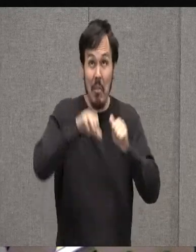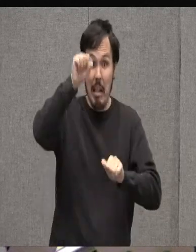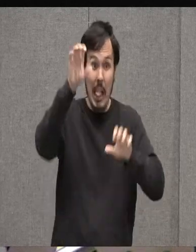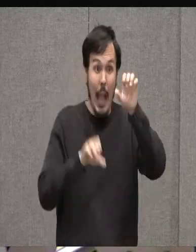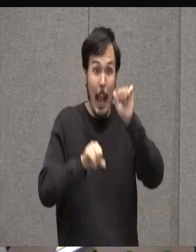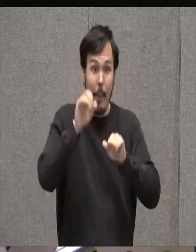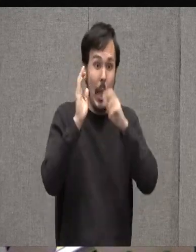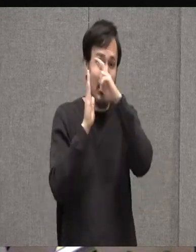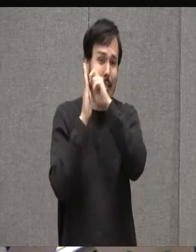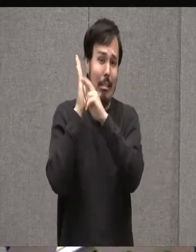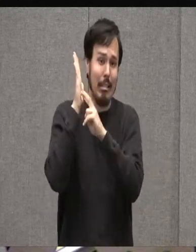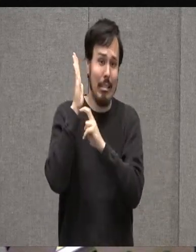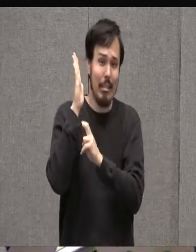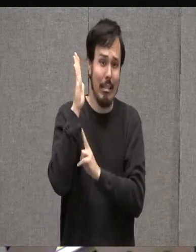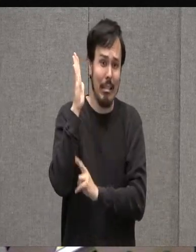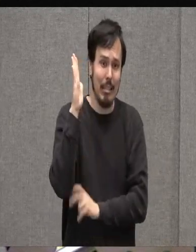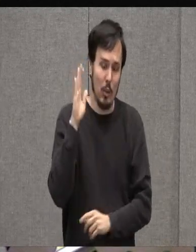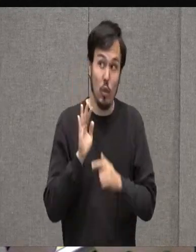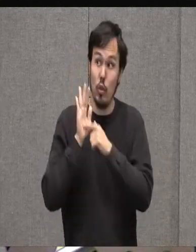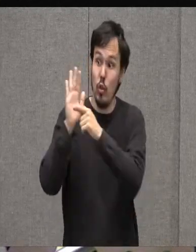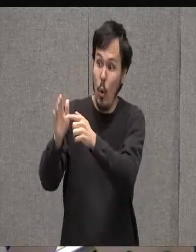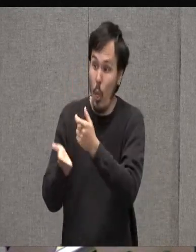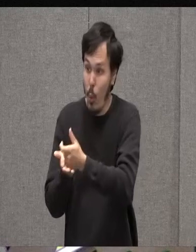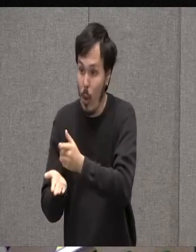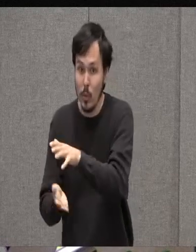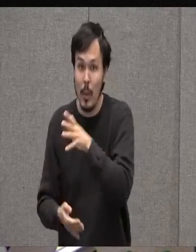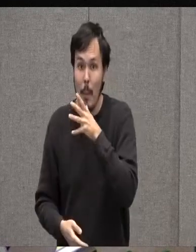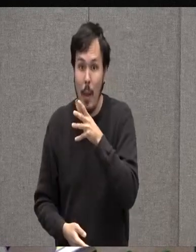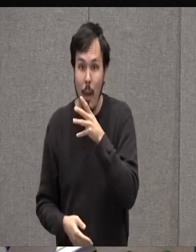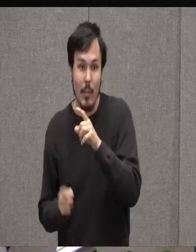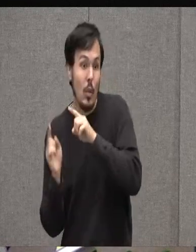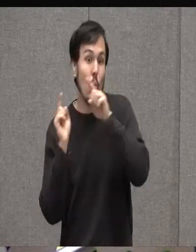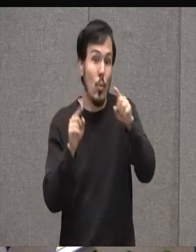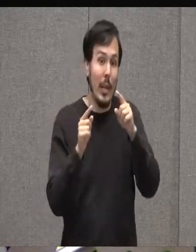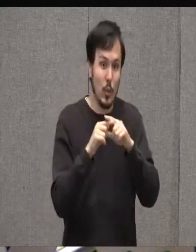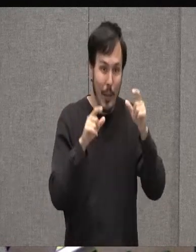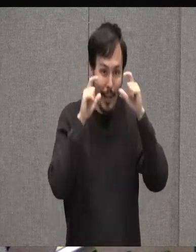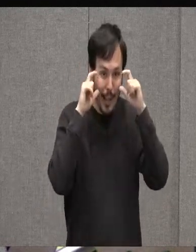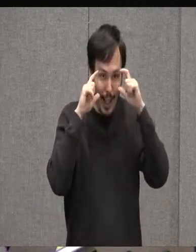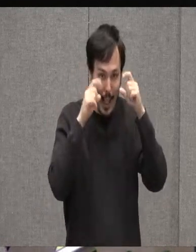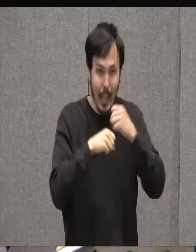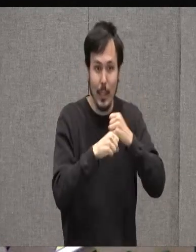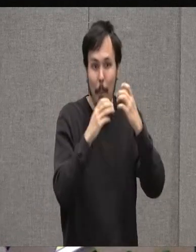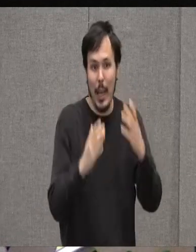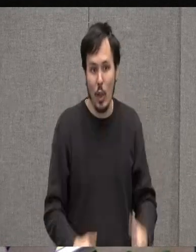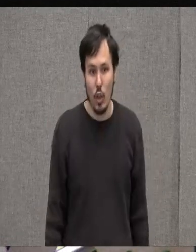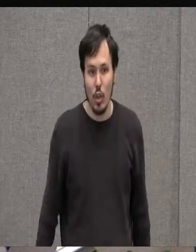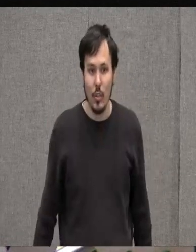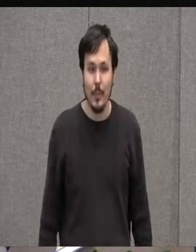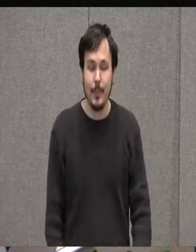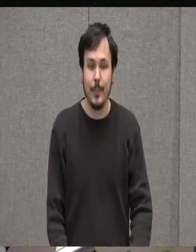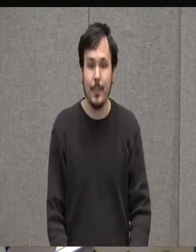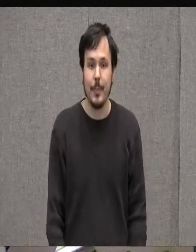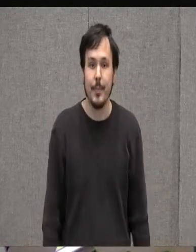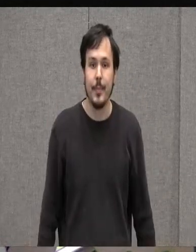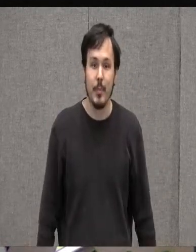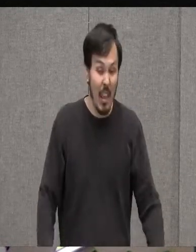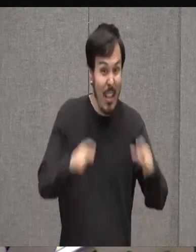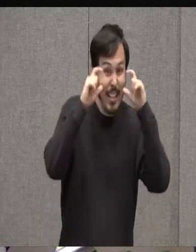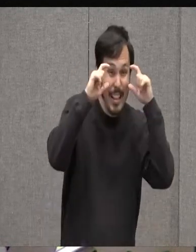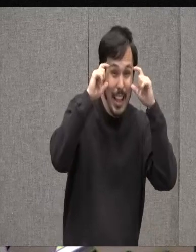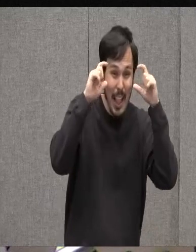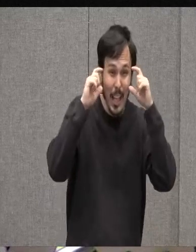and your ears. It's my eyes I'm talking about, roared the giant. These glasses are for your eyes, said Jim, and he